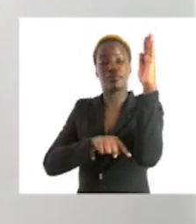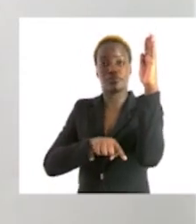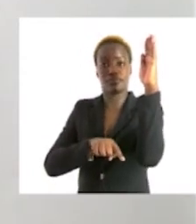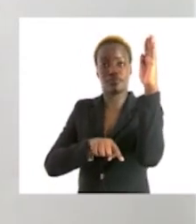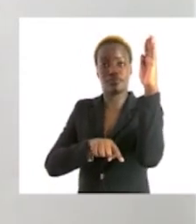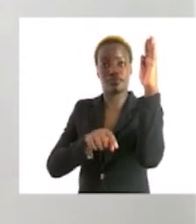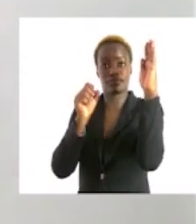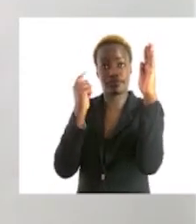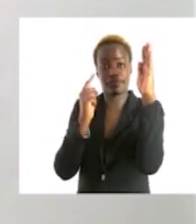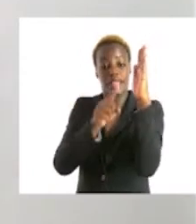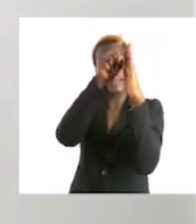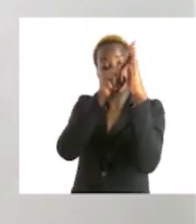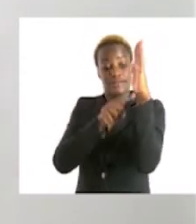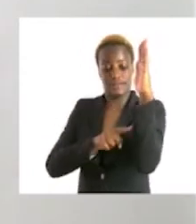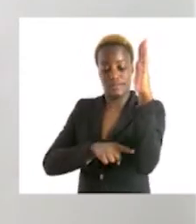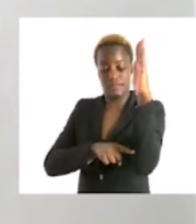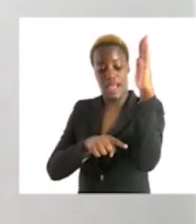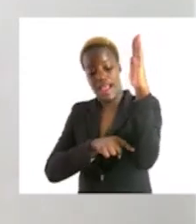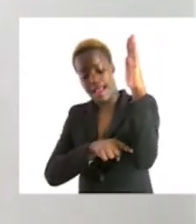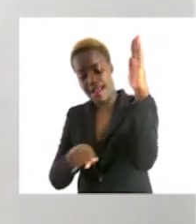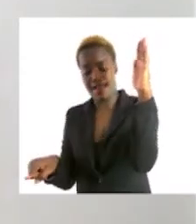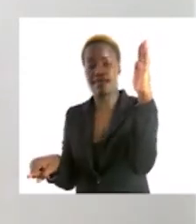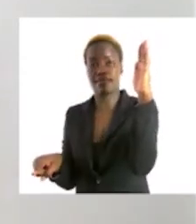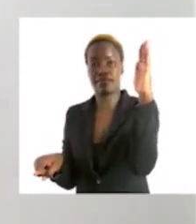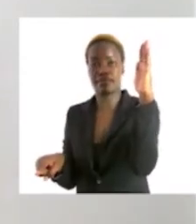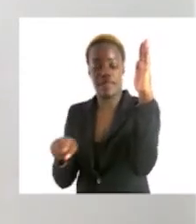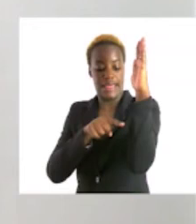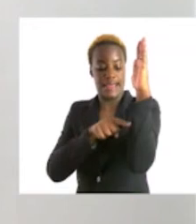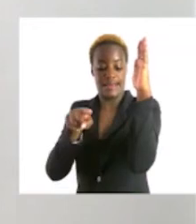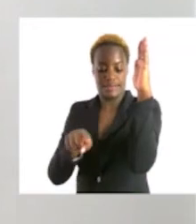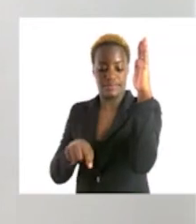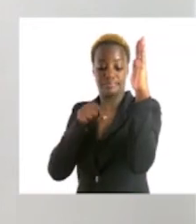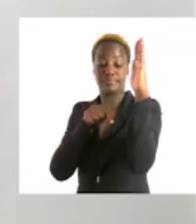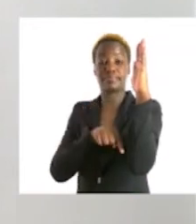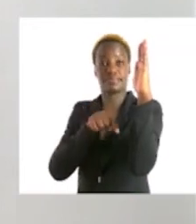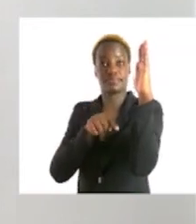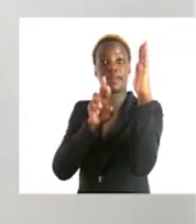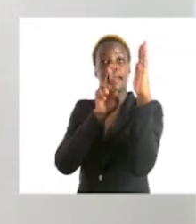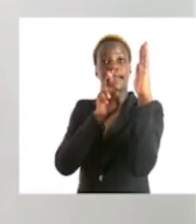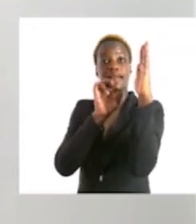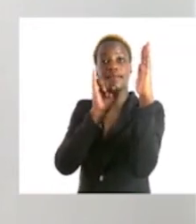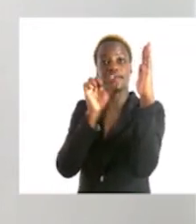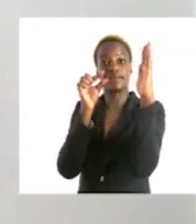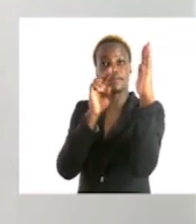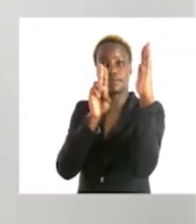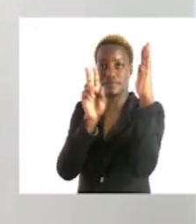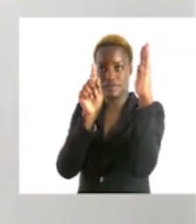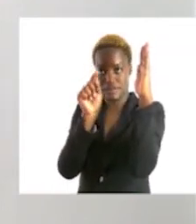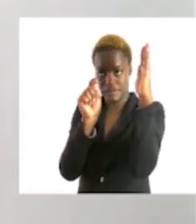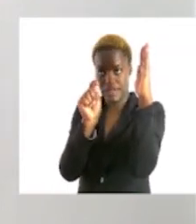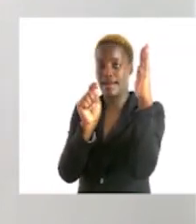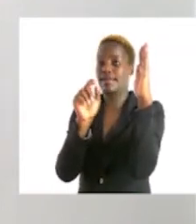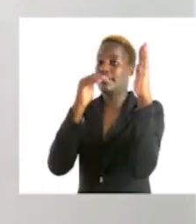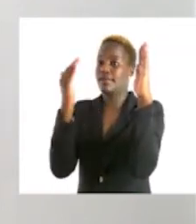your left, the horizontal one. And here at the corner or here at the circle inside, it should form a